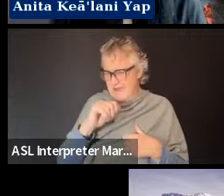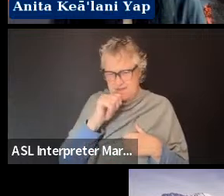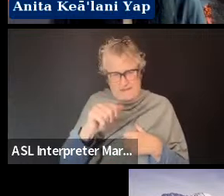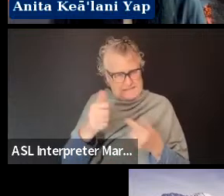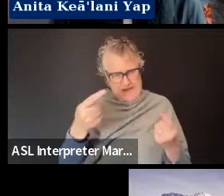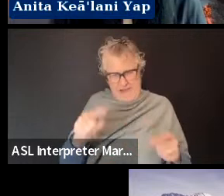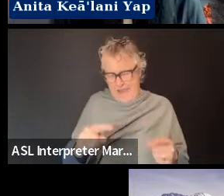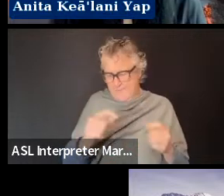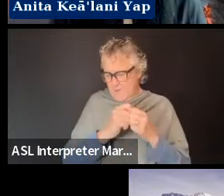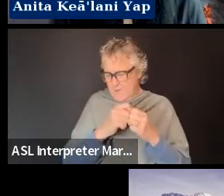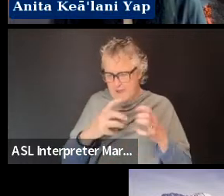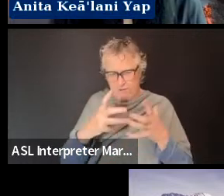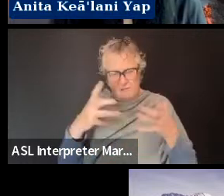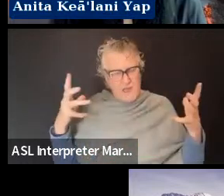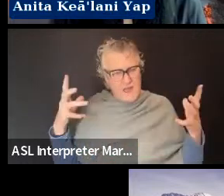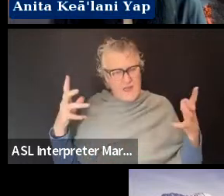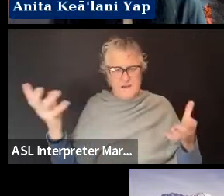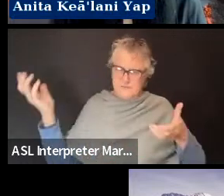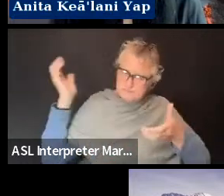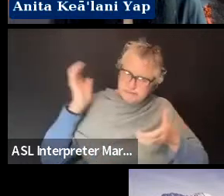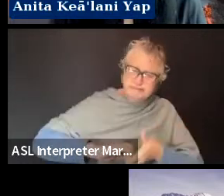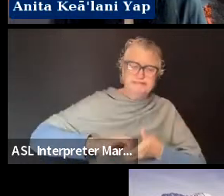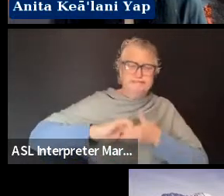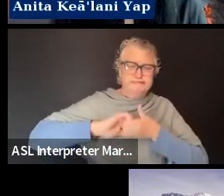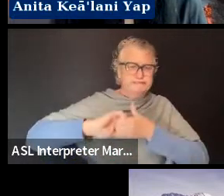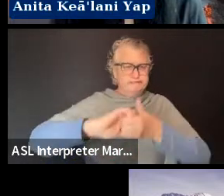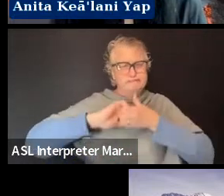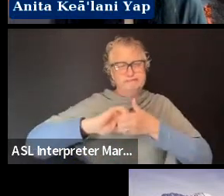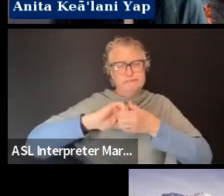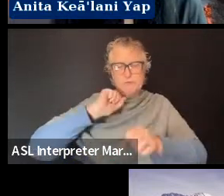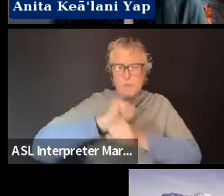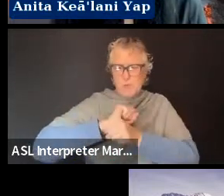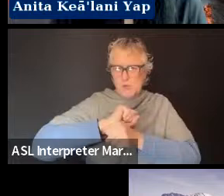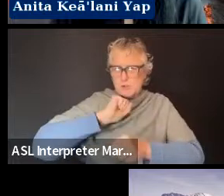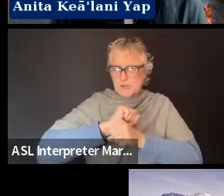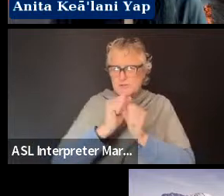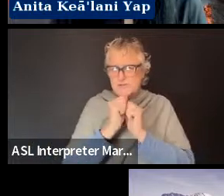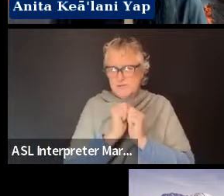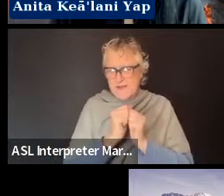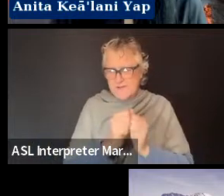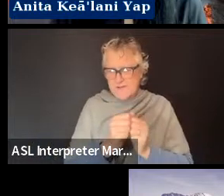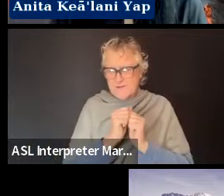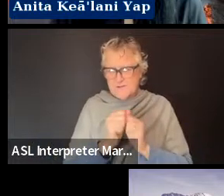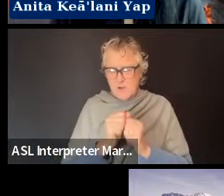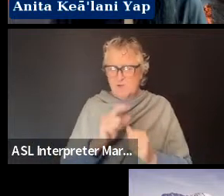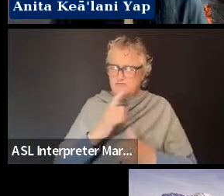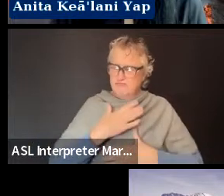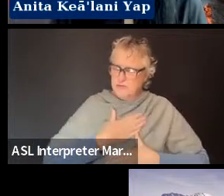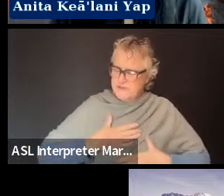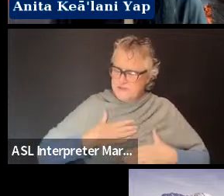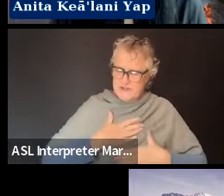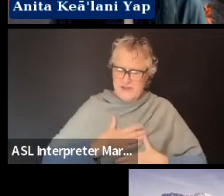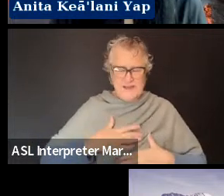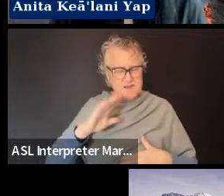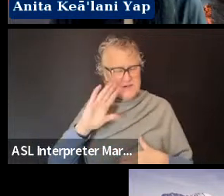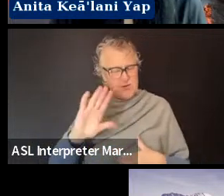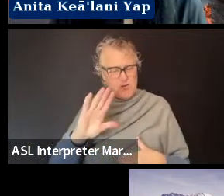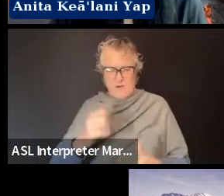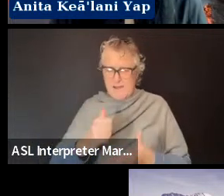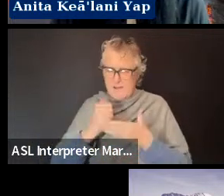local partners as well. So appreciate all of your help and support. Congratulations yet again, and I look forward to the discussion